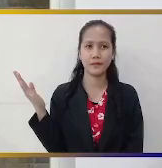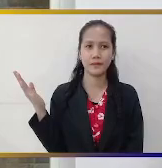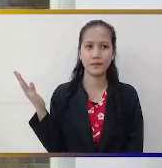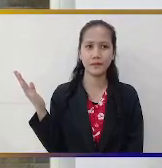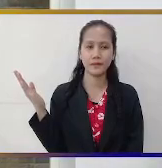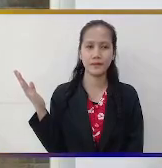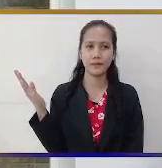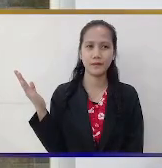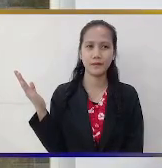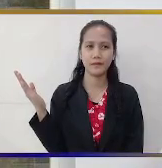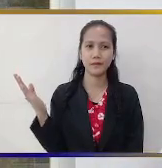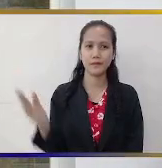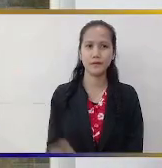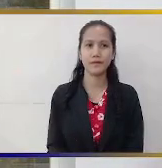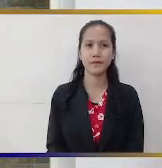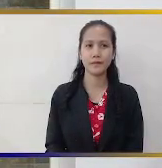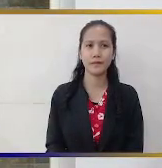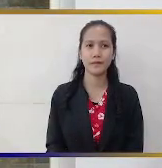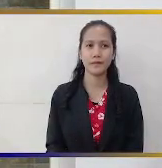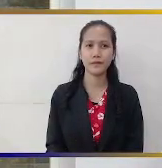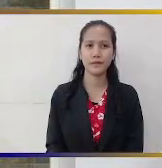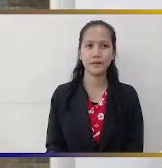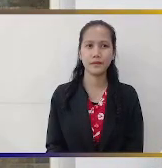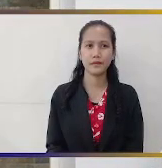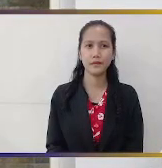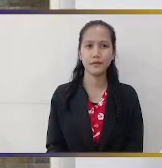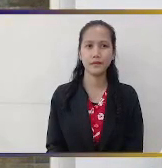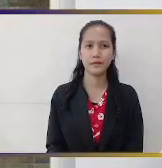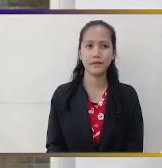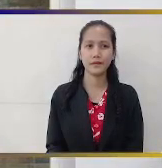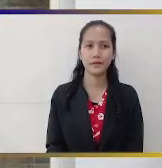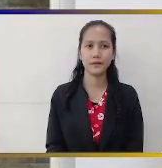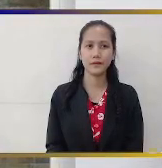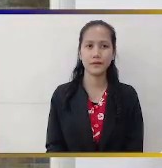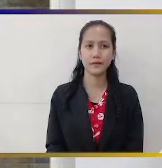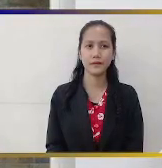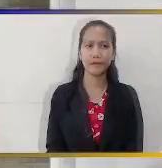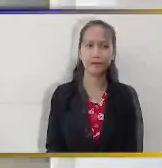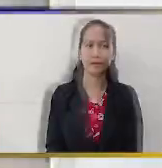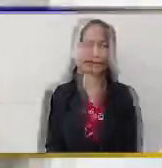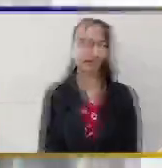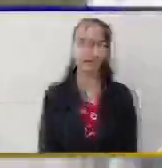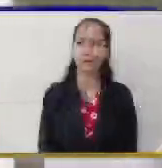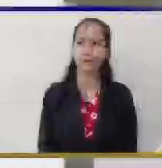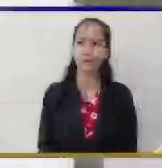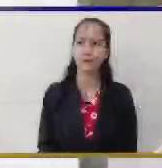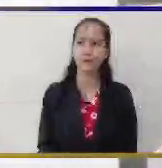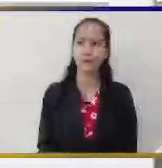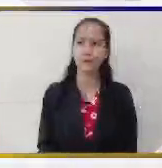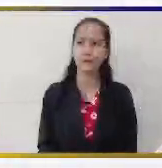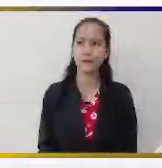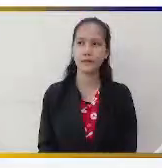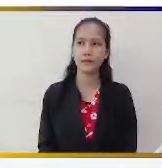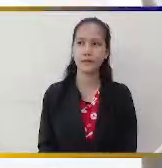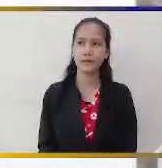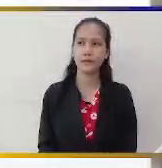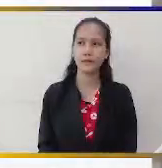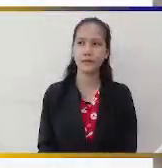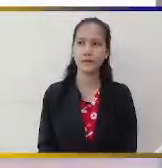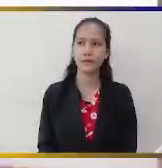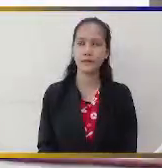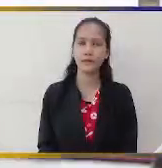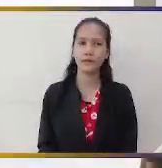11. To all bountifulness. Now look. I want to make this personal to you like it's personal